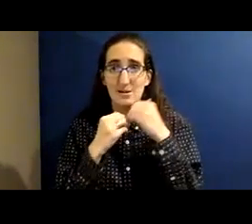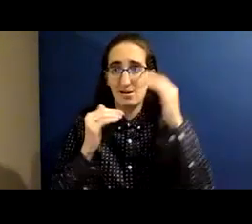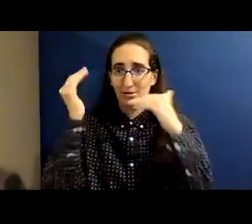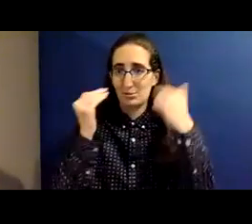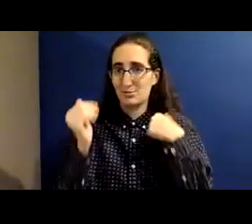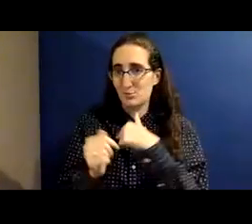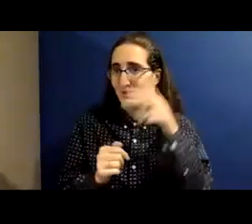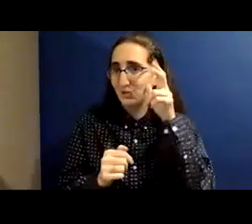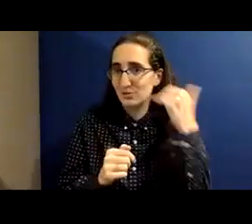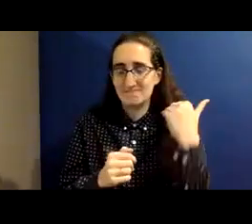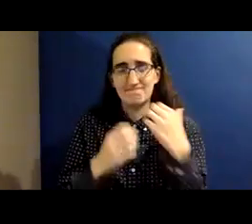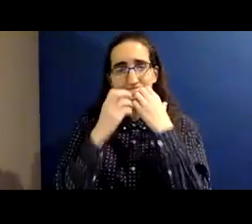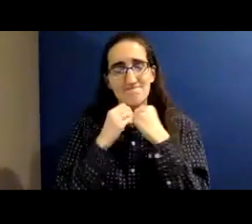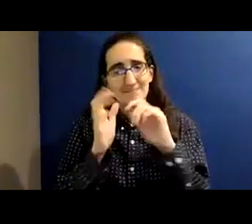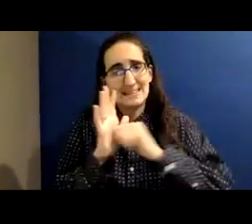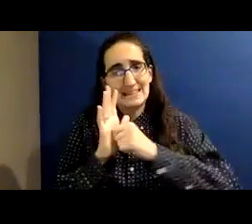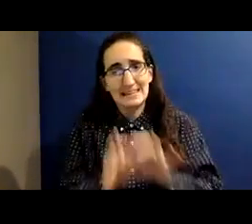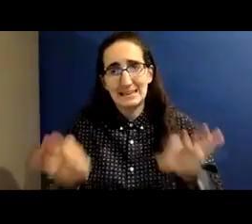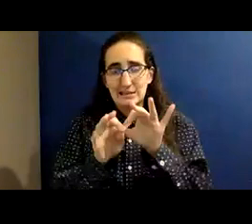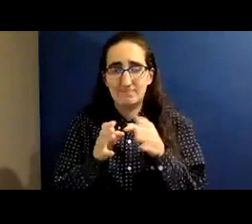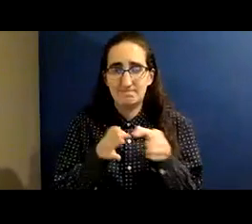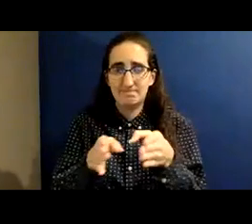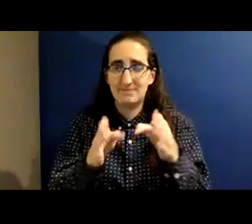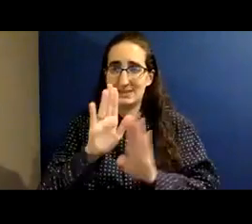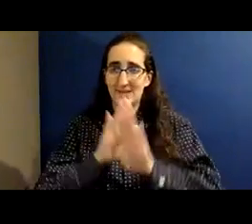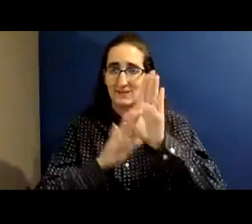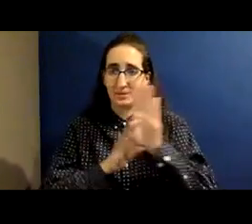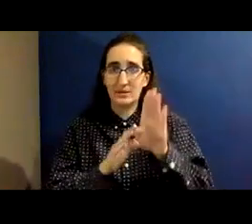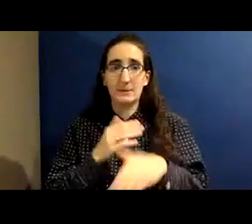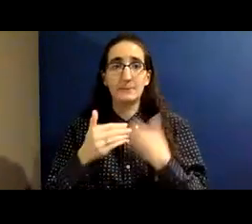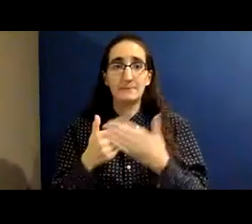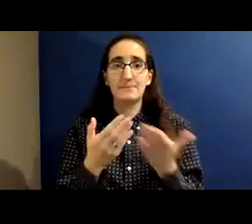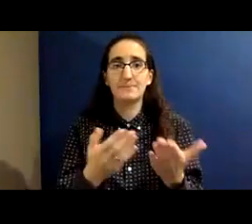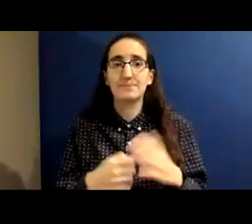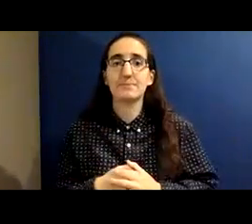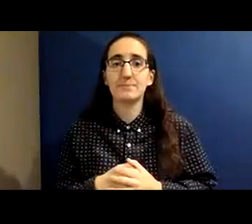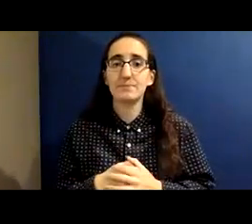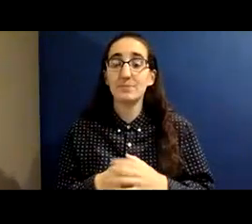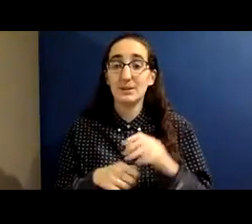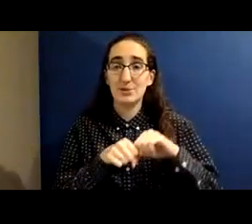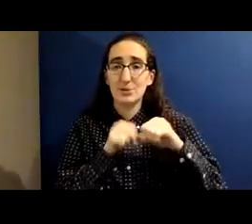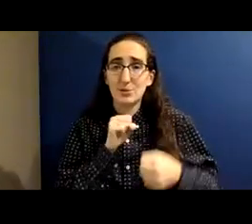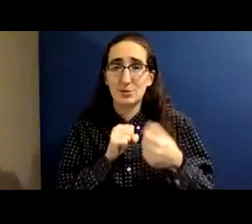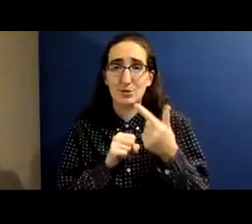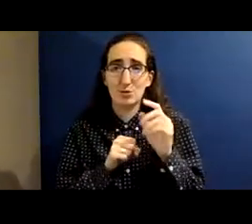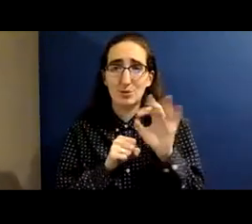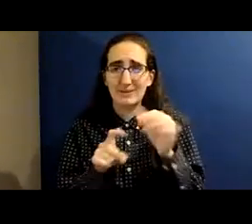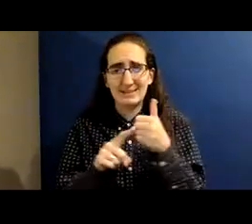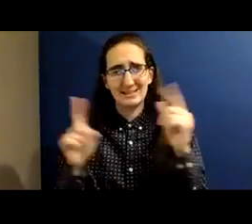is key to keeping them on track developmentally. Next slide. Because grief is